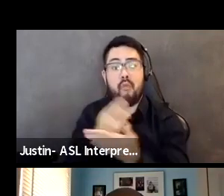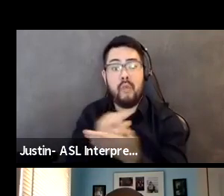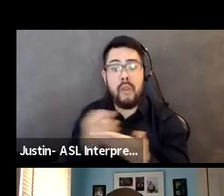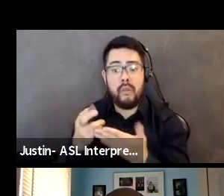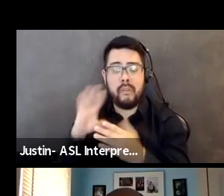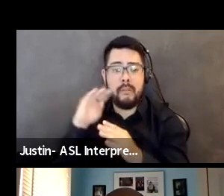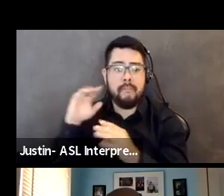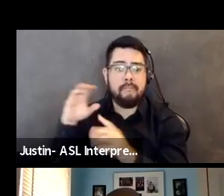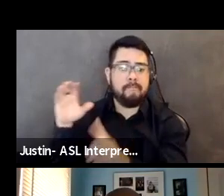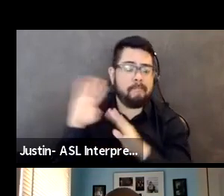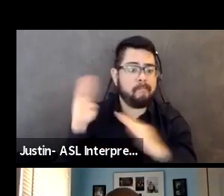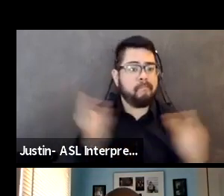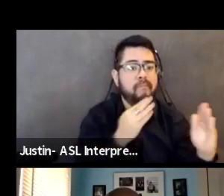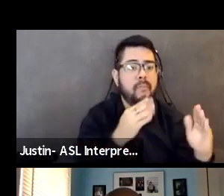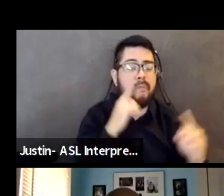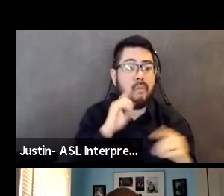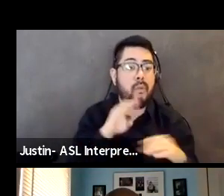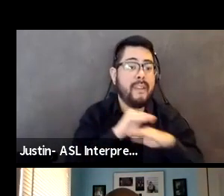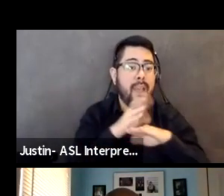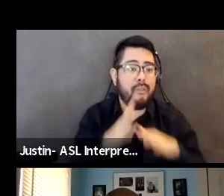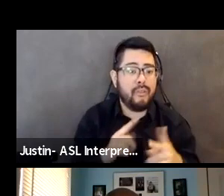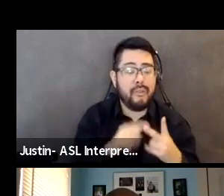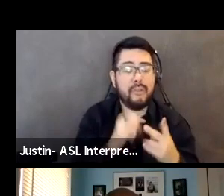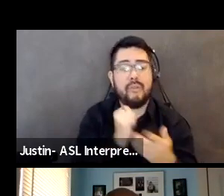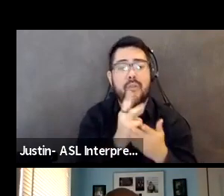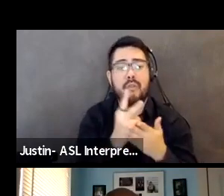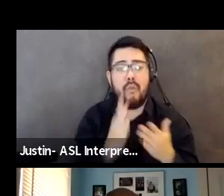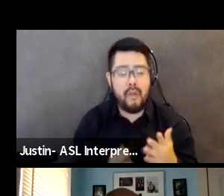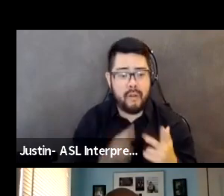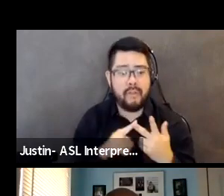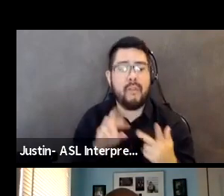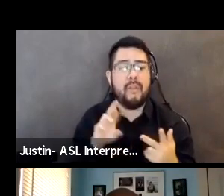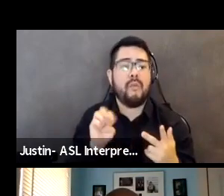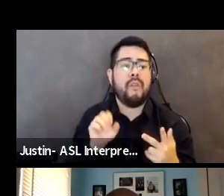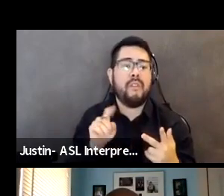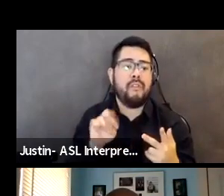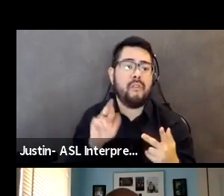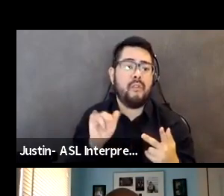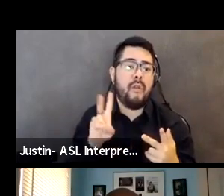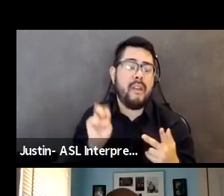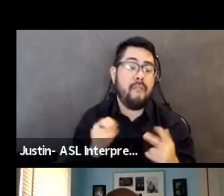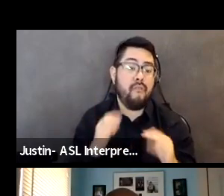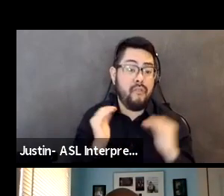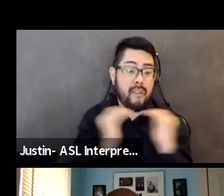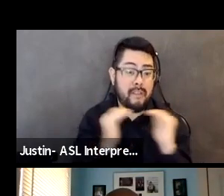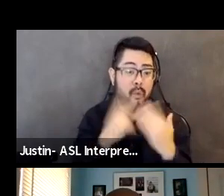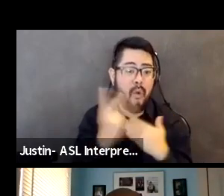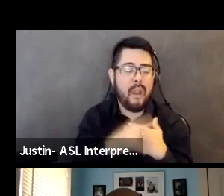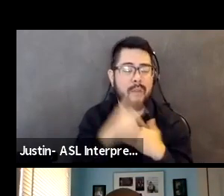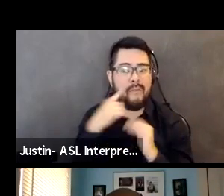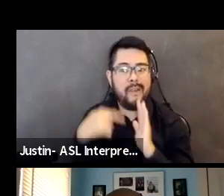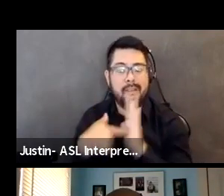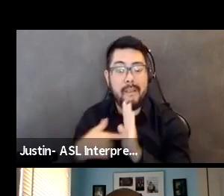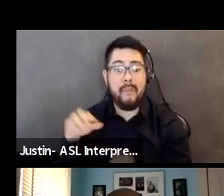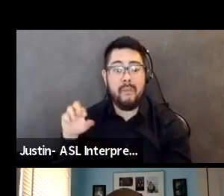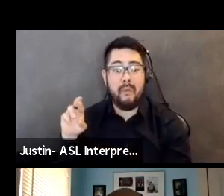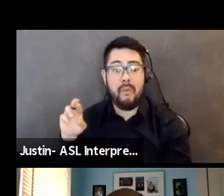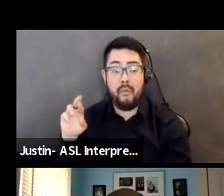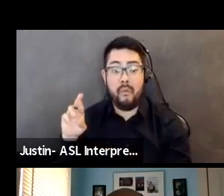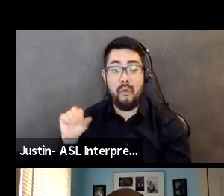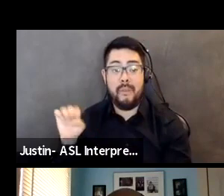having counselors to having social workers to having restorative justice programs like the ones that roseville high school has